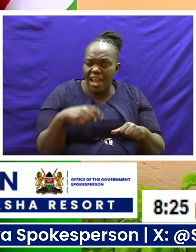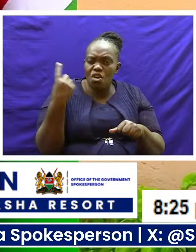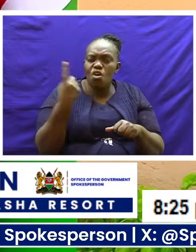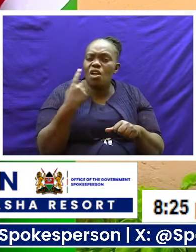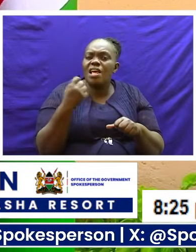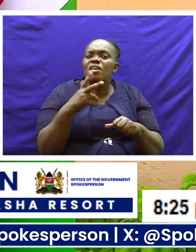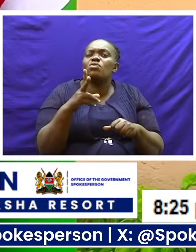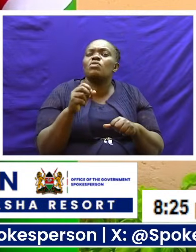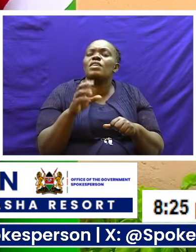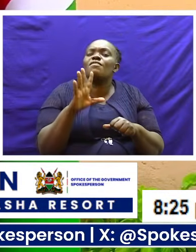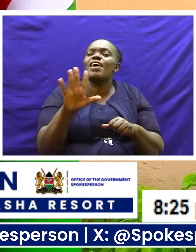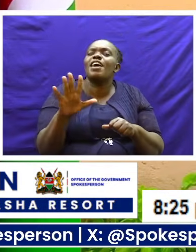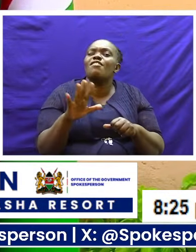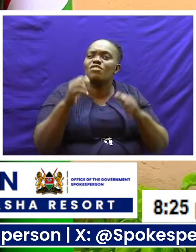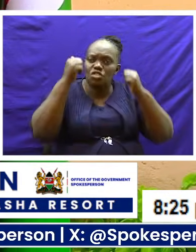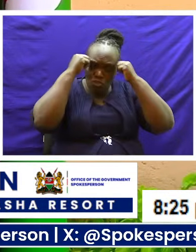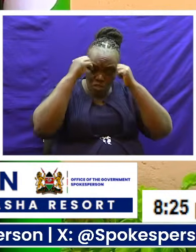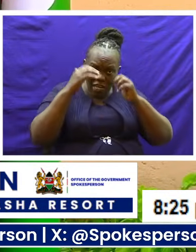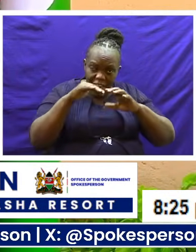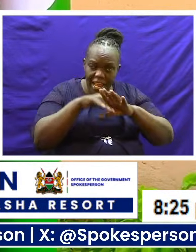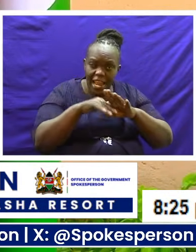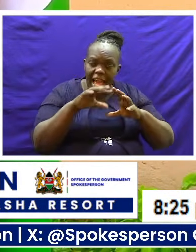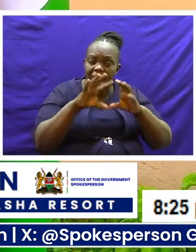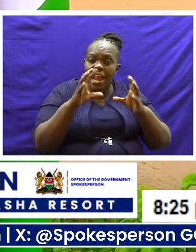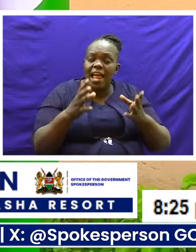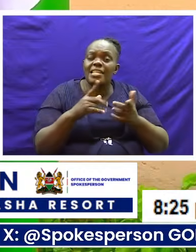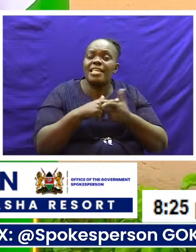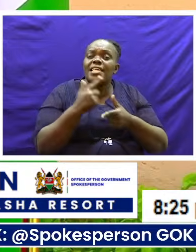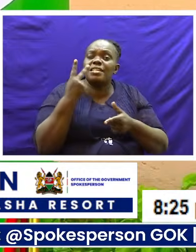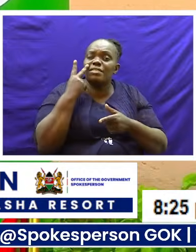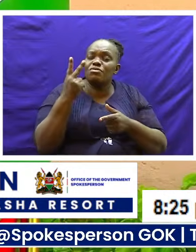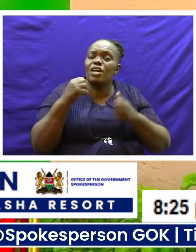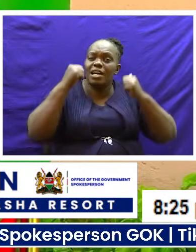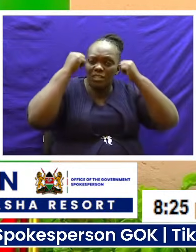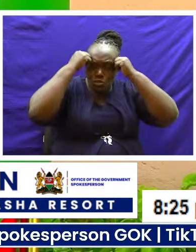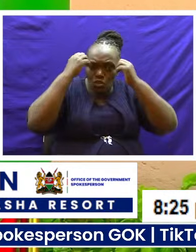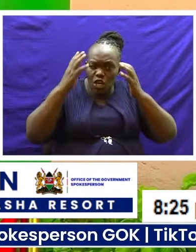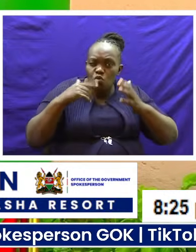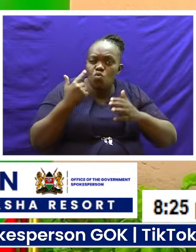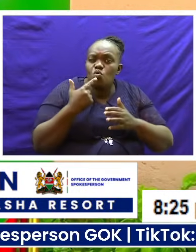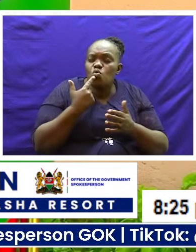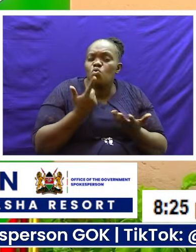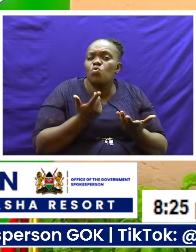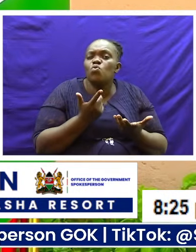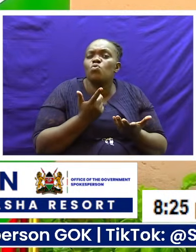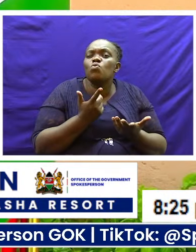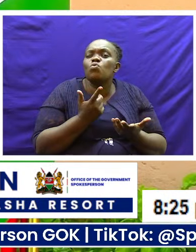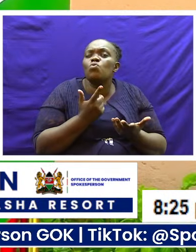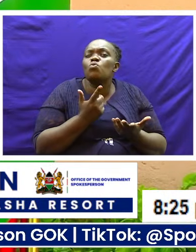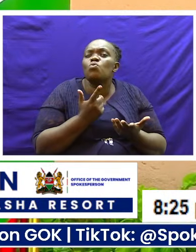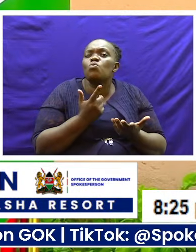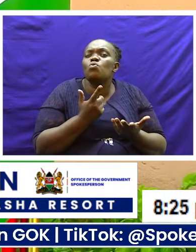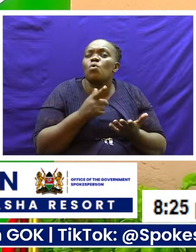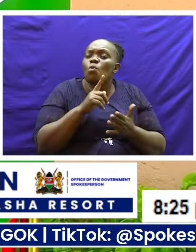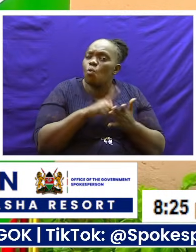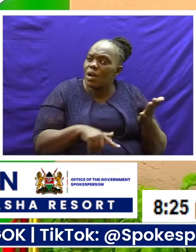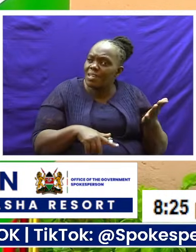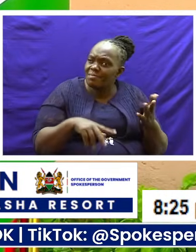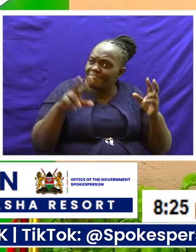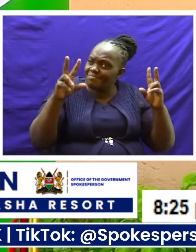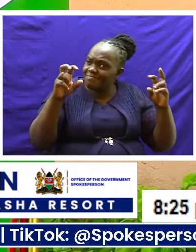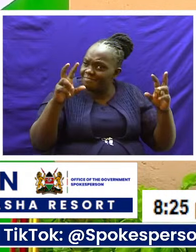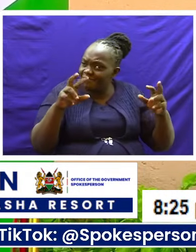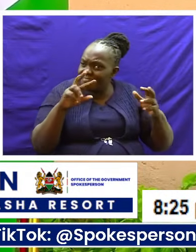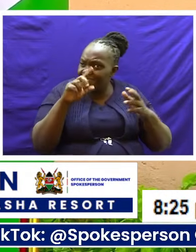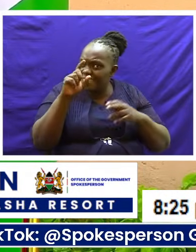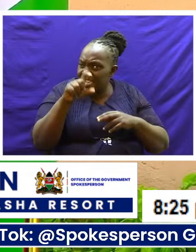25 students in a class. And then you look at the students who, and then what are the subject